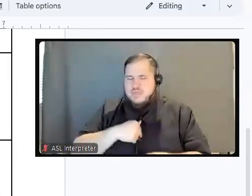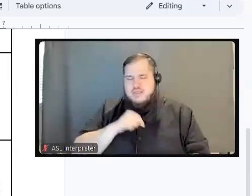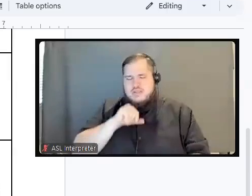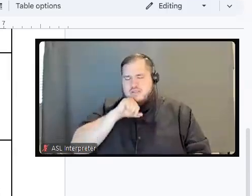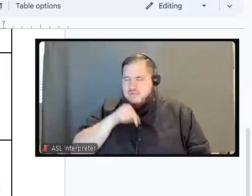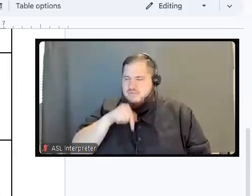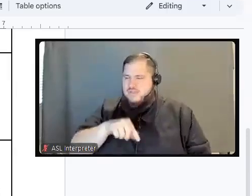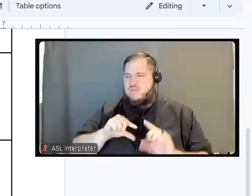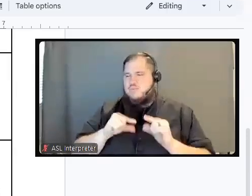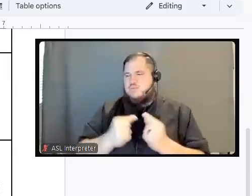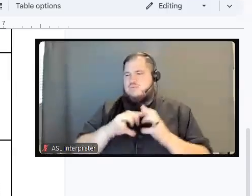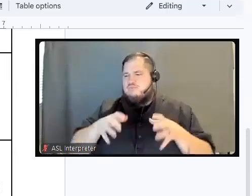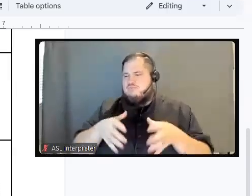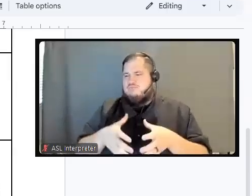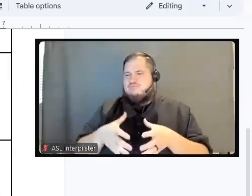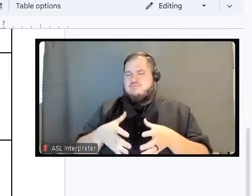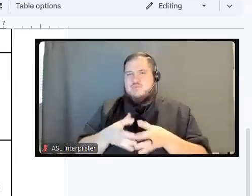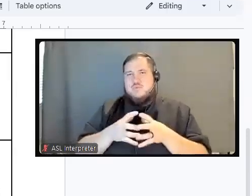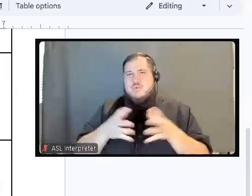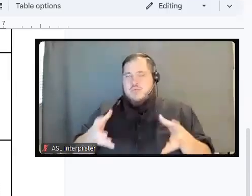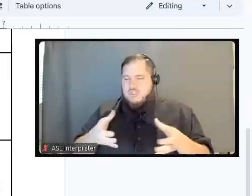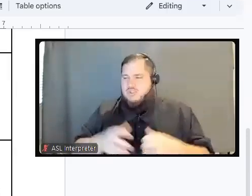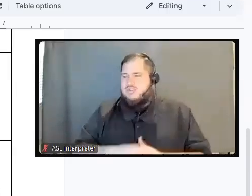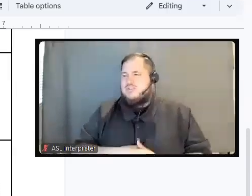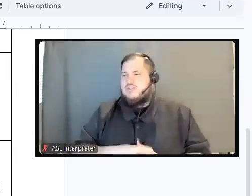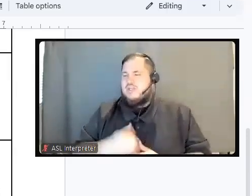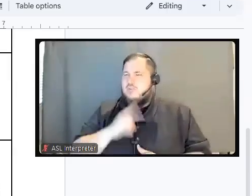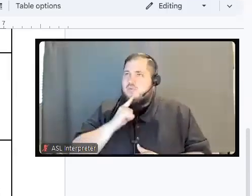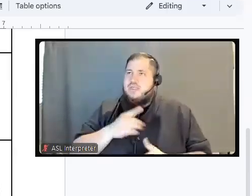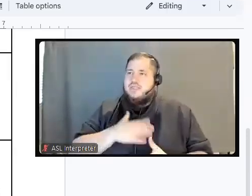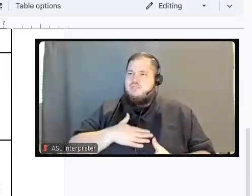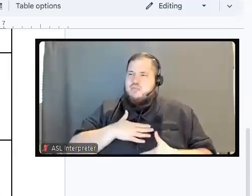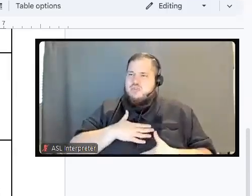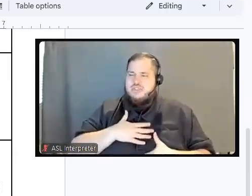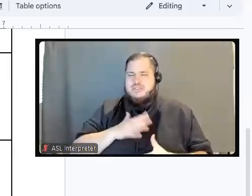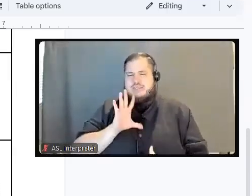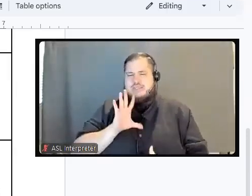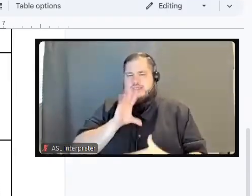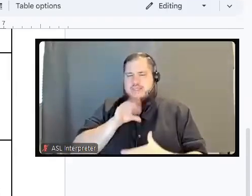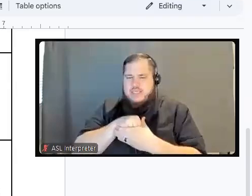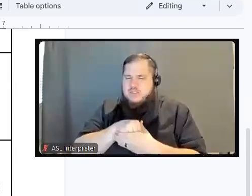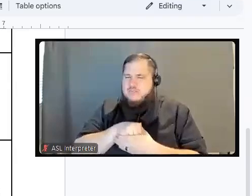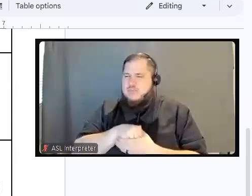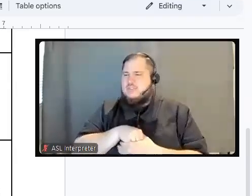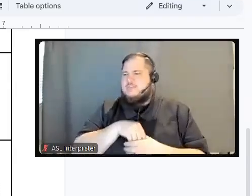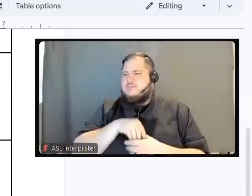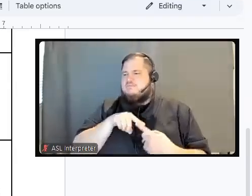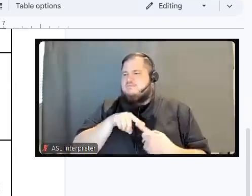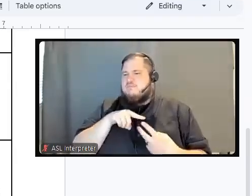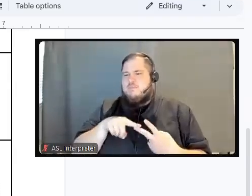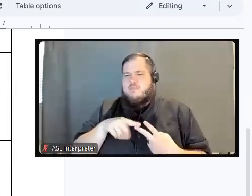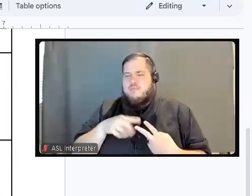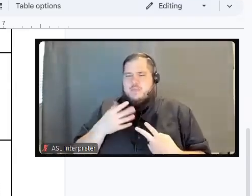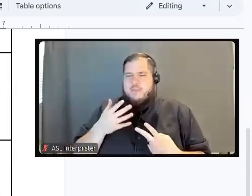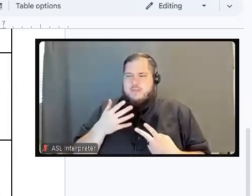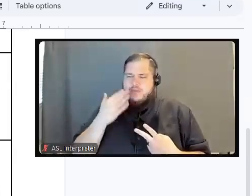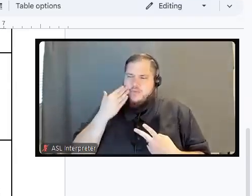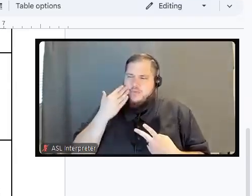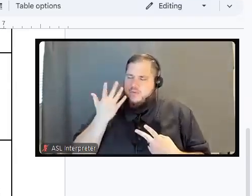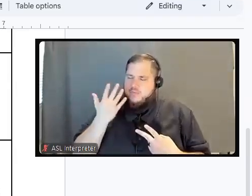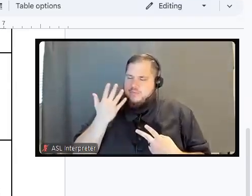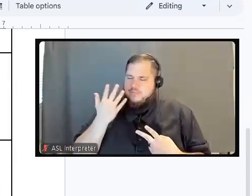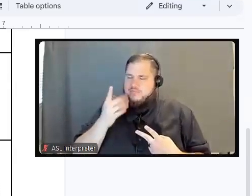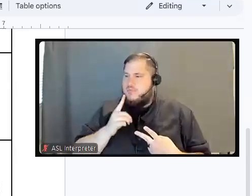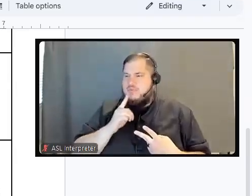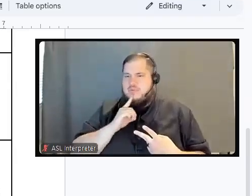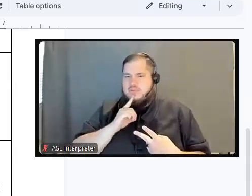just really appreciate the engagement and the just real